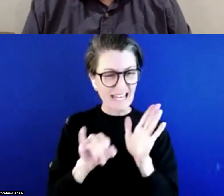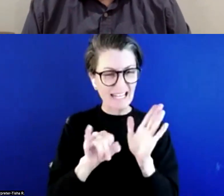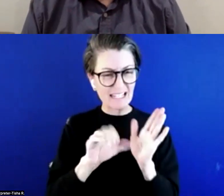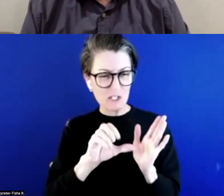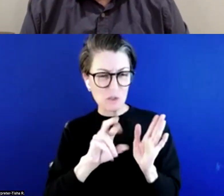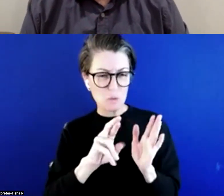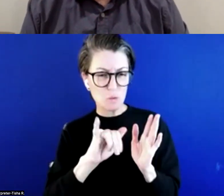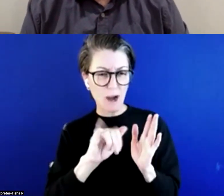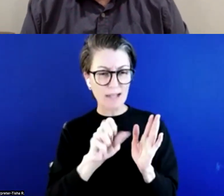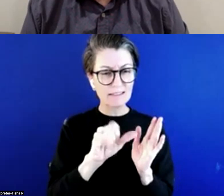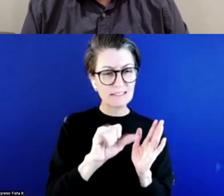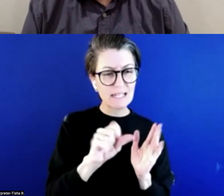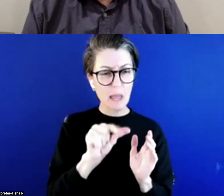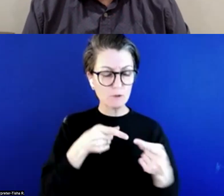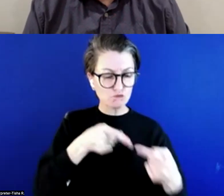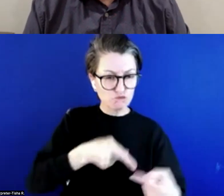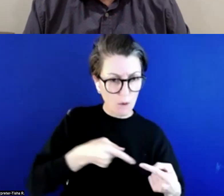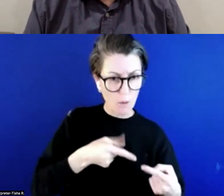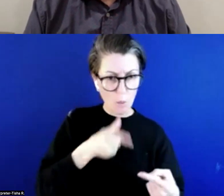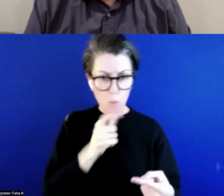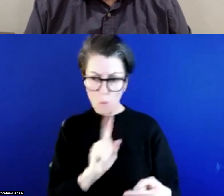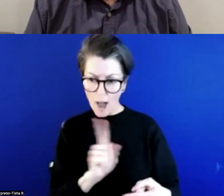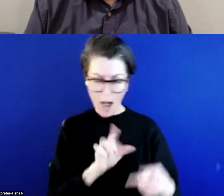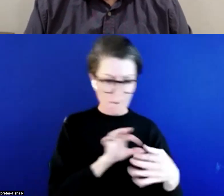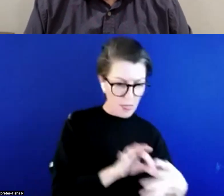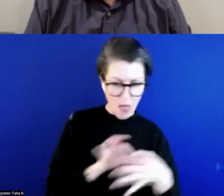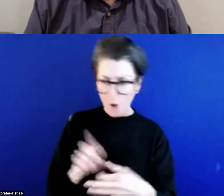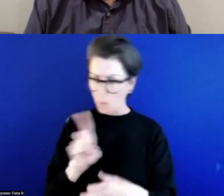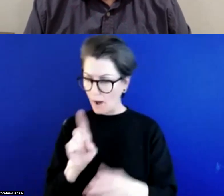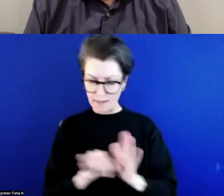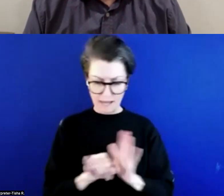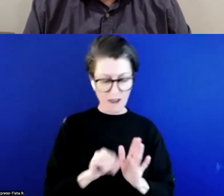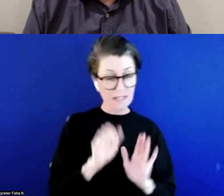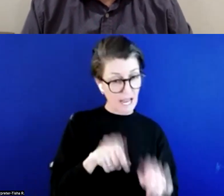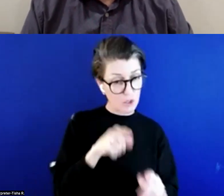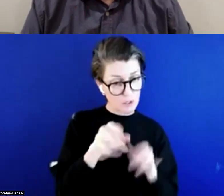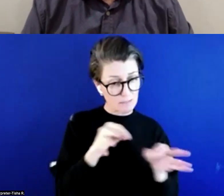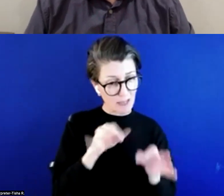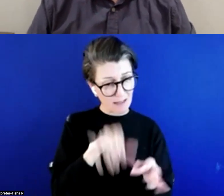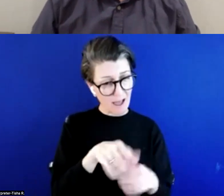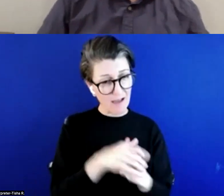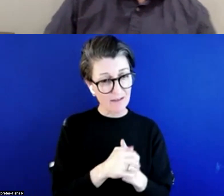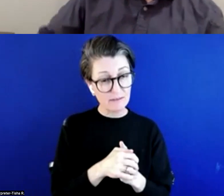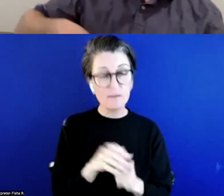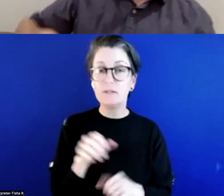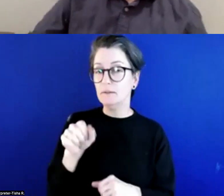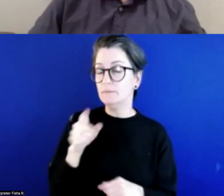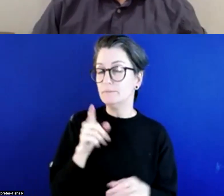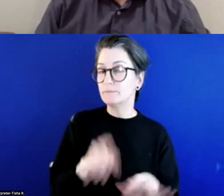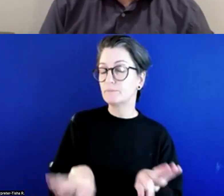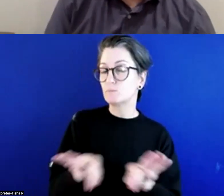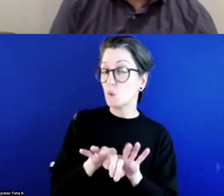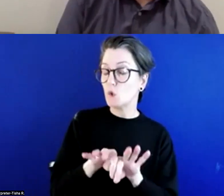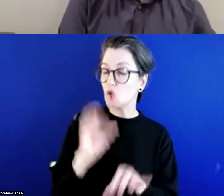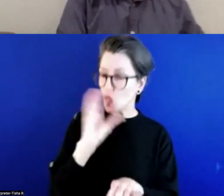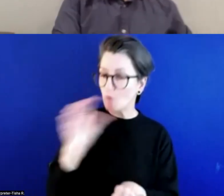that it was for me and many others. Can you really speak to that? I think it's really important to find some other community